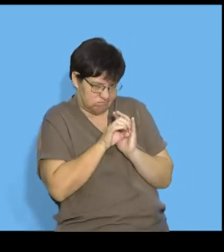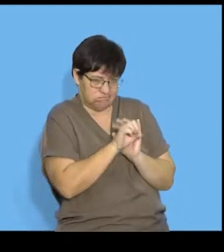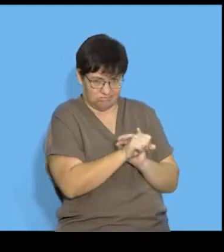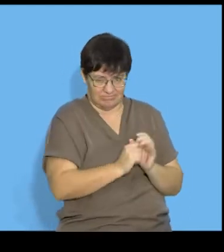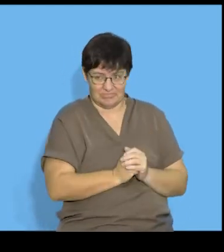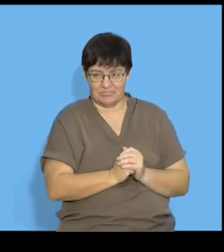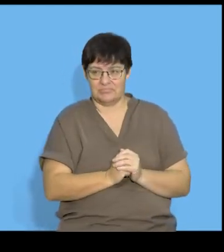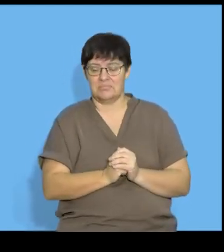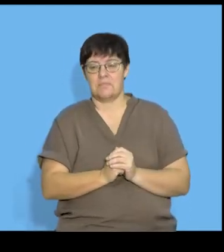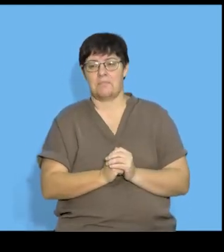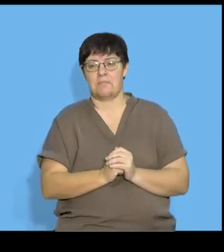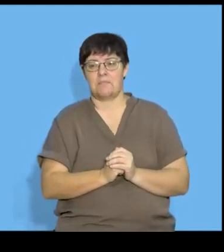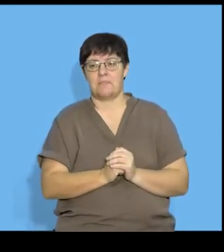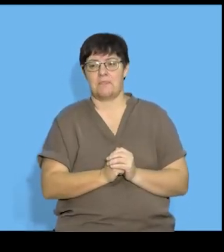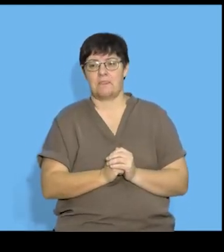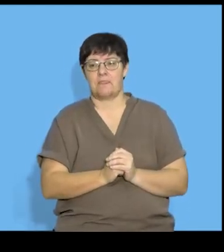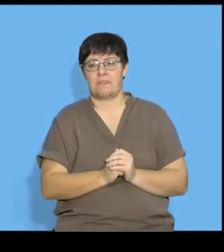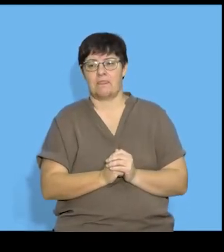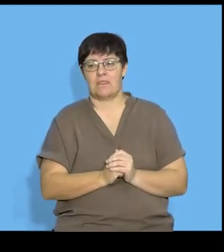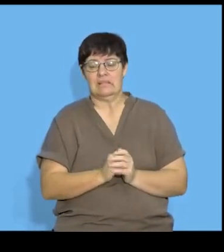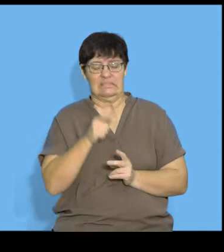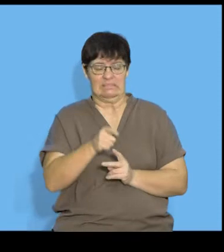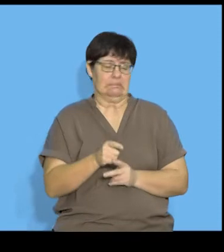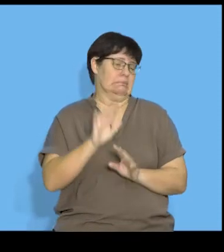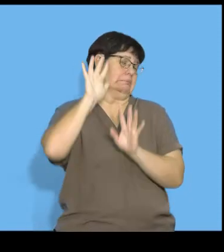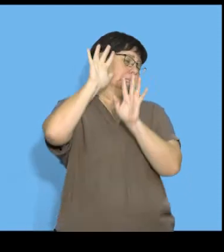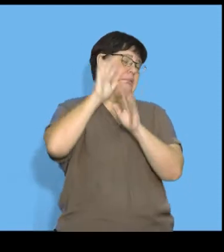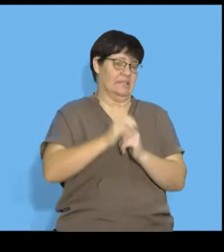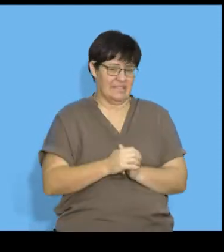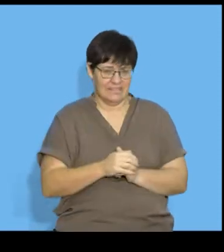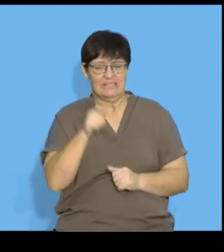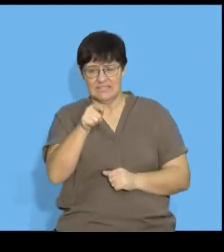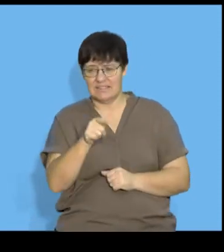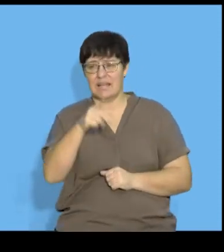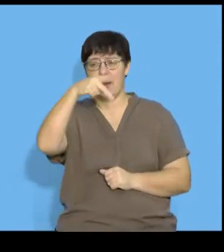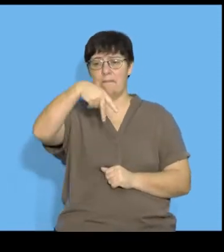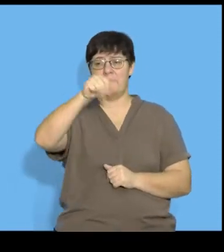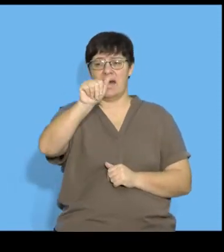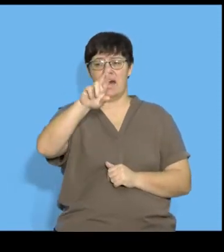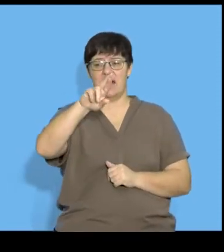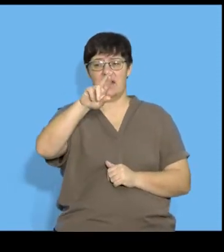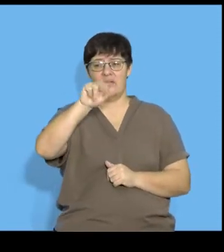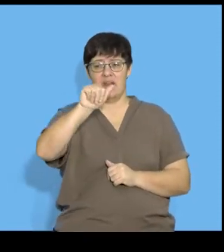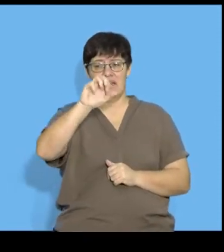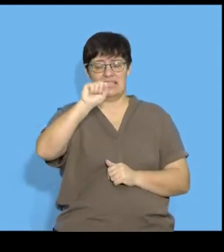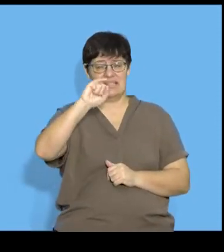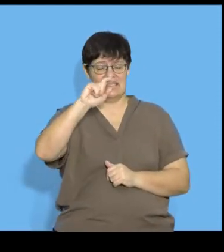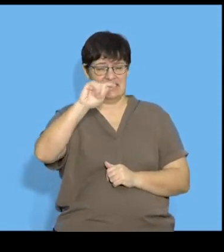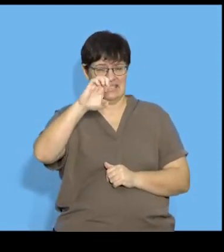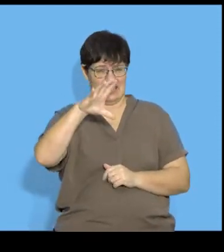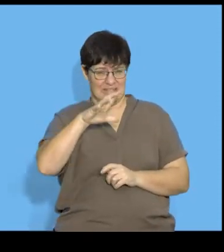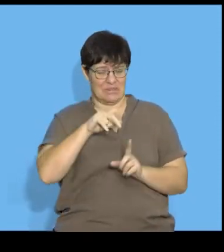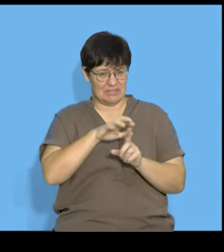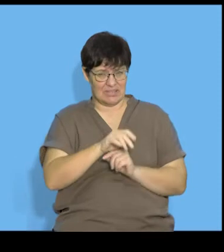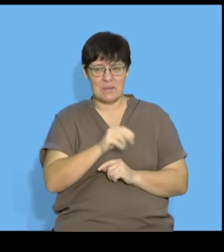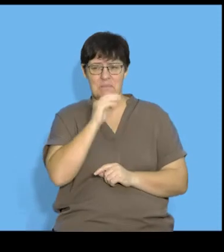Saprophytic. Okay, oh, gross. Okay, this is parasitic. And this we're going to look at just now is